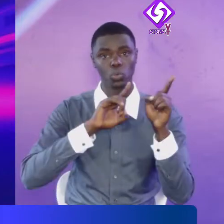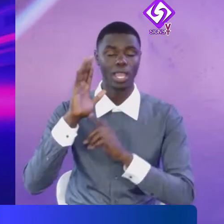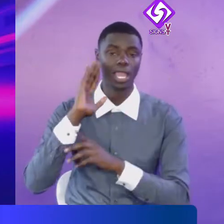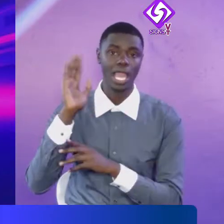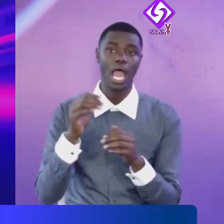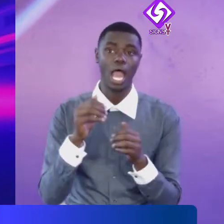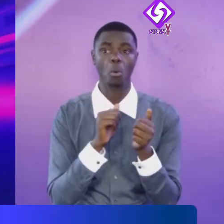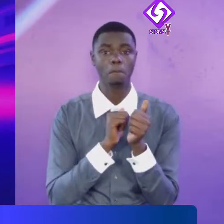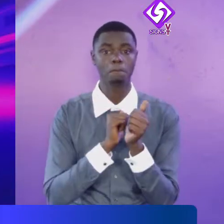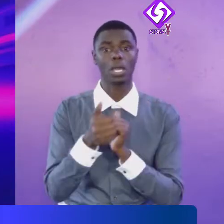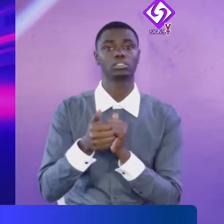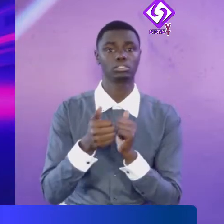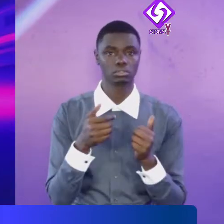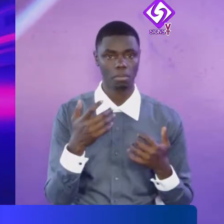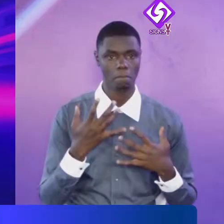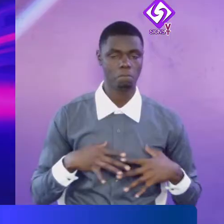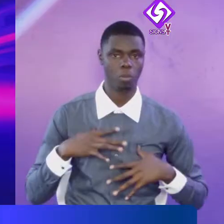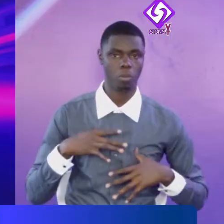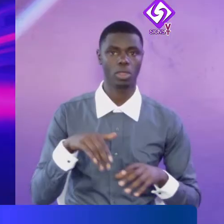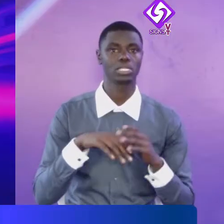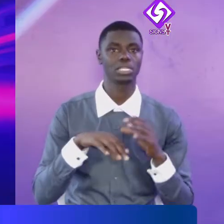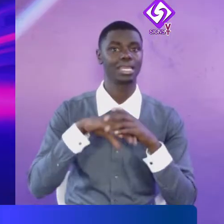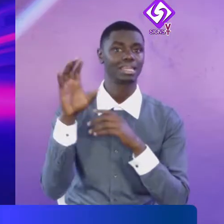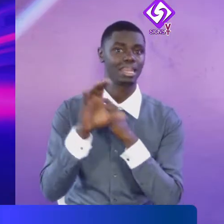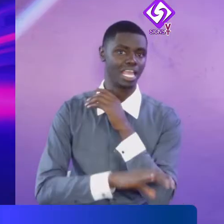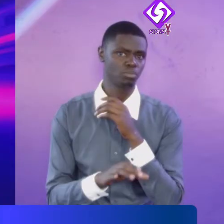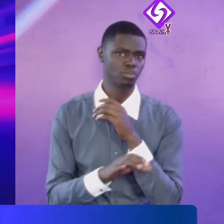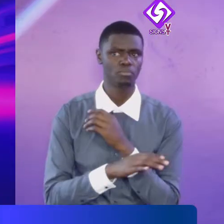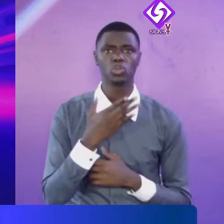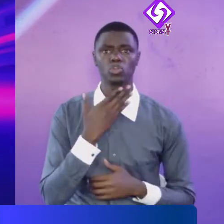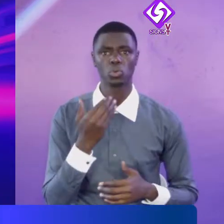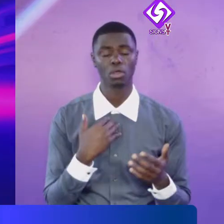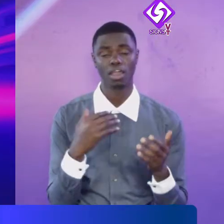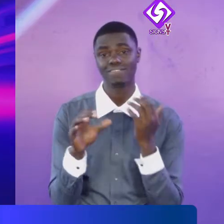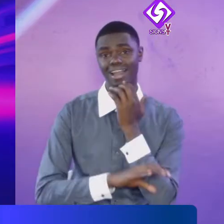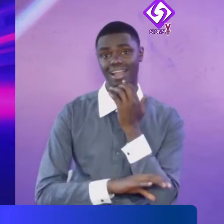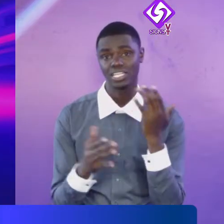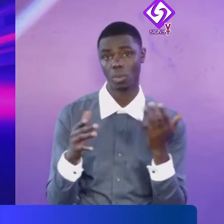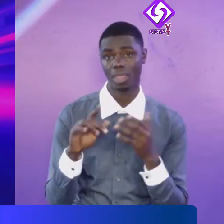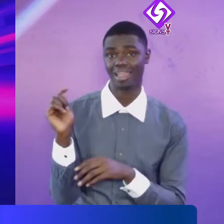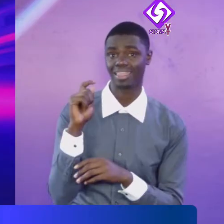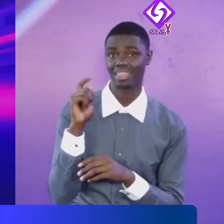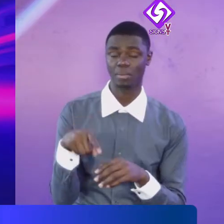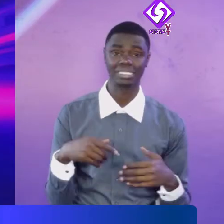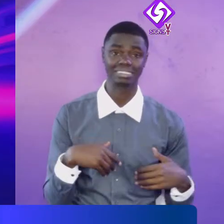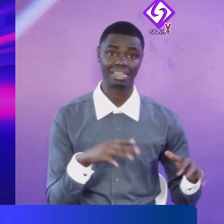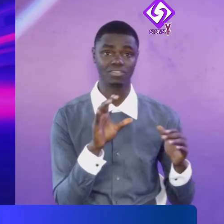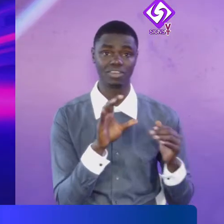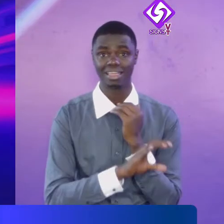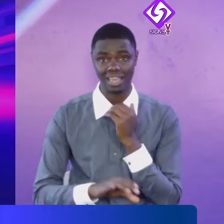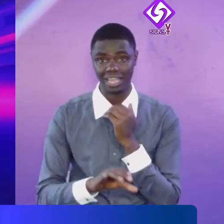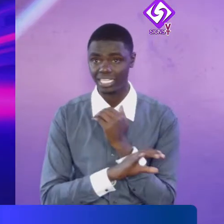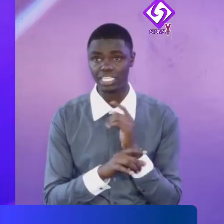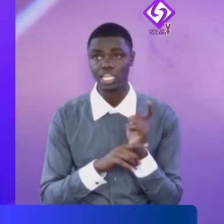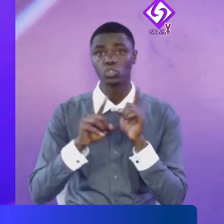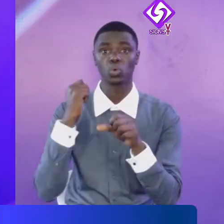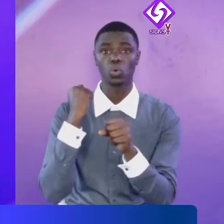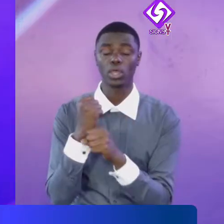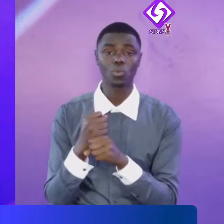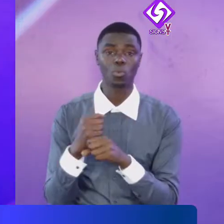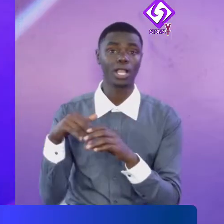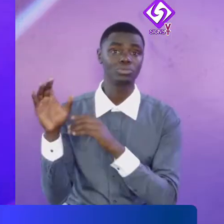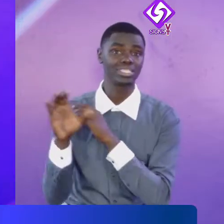guys in diaspora, do you want to have a country where Kenyans must leave their country to go and work